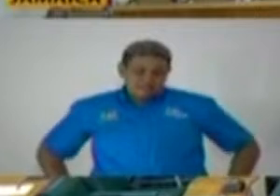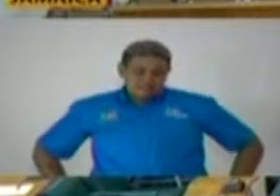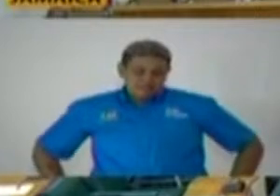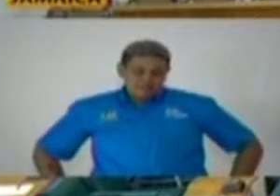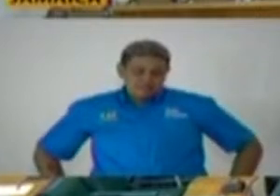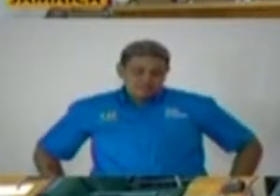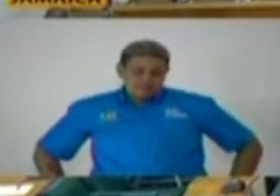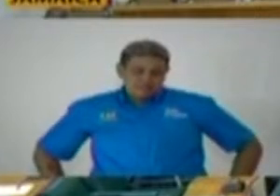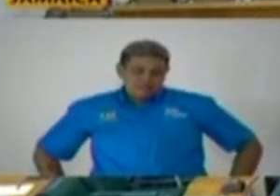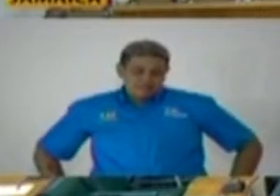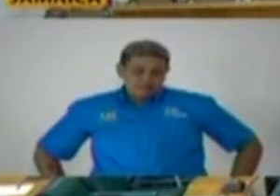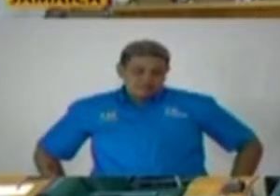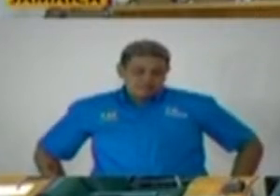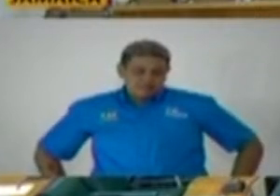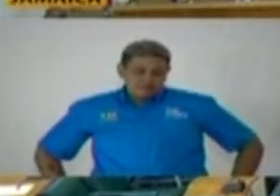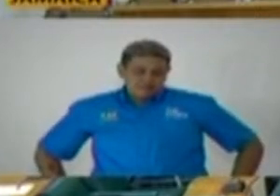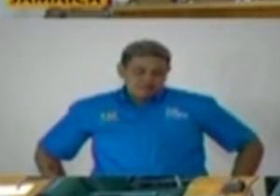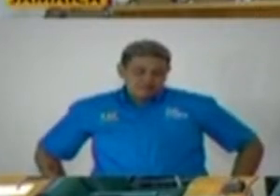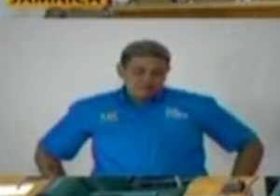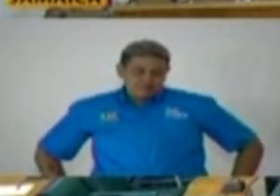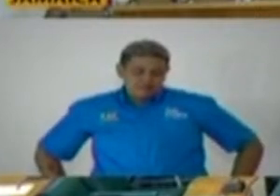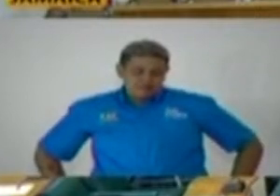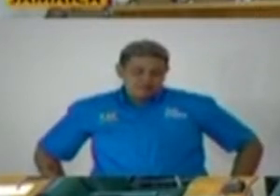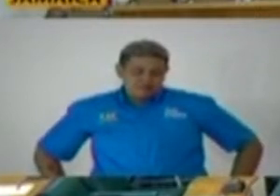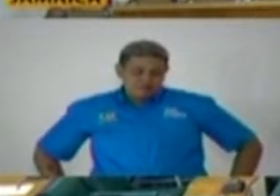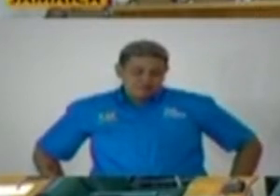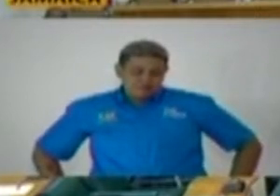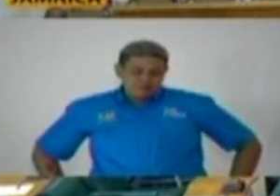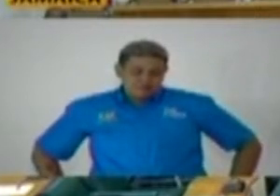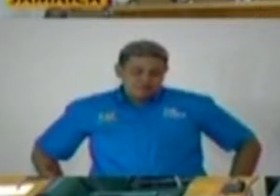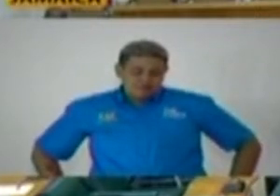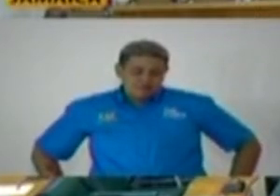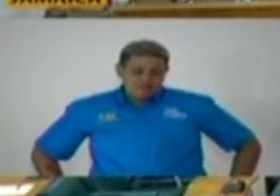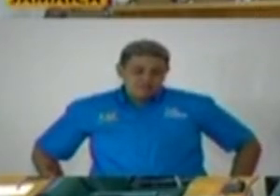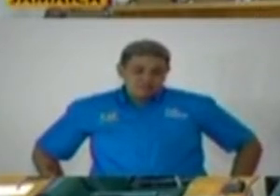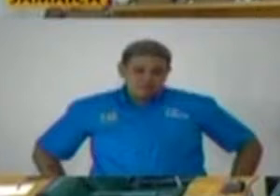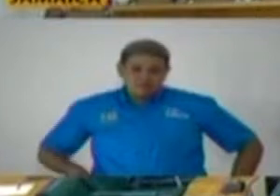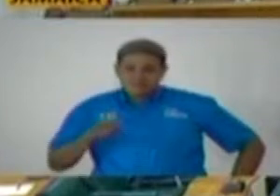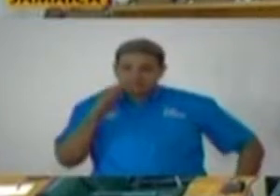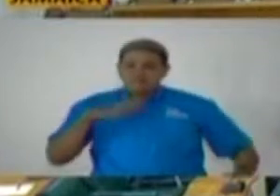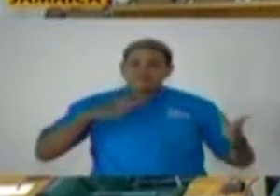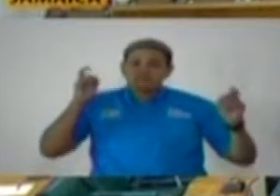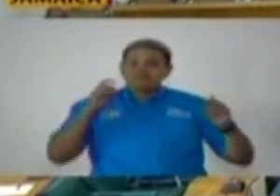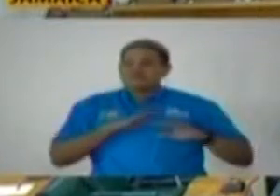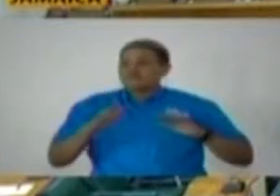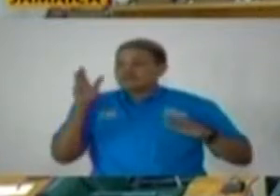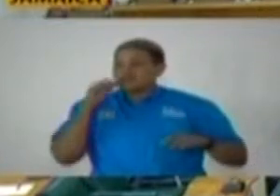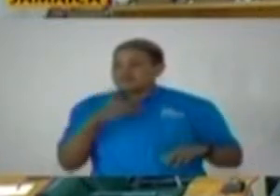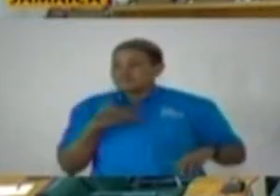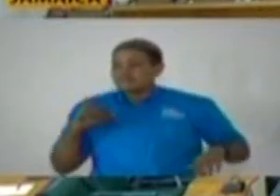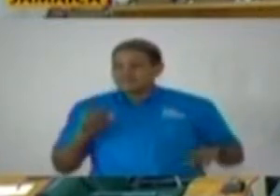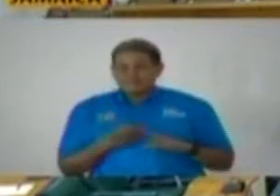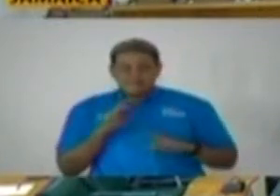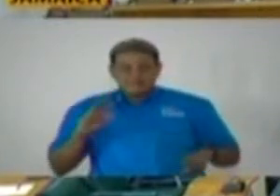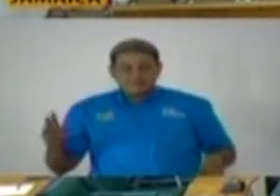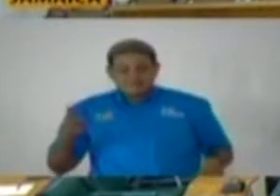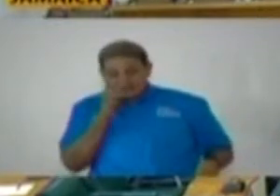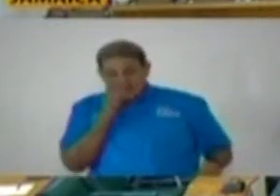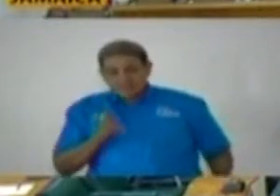And the ones on the right? Madam Speaker, you know, you're the member from Westminster. Yes.